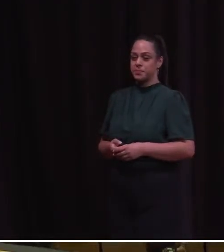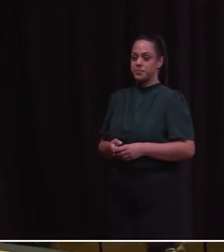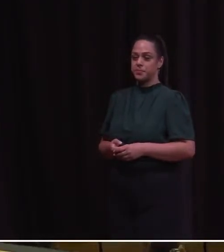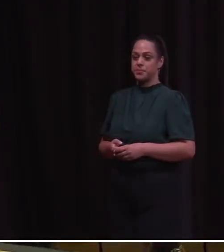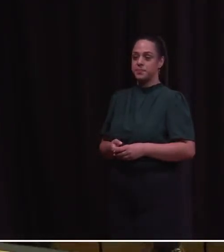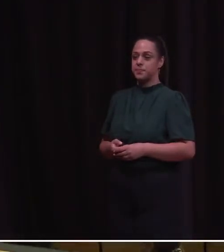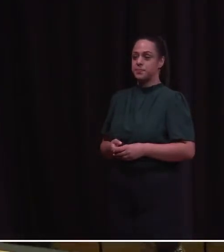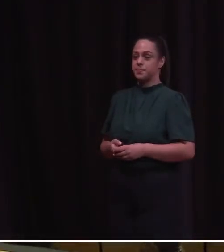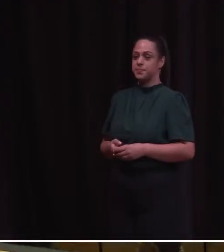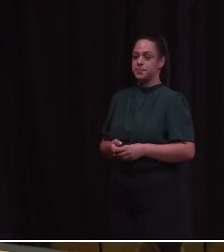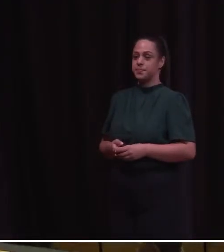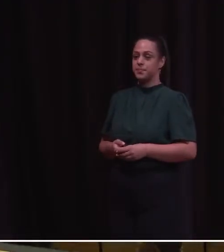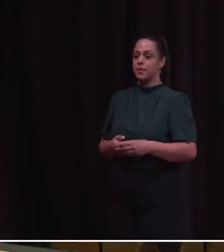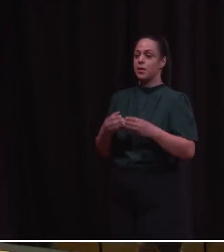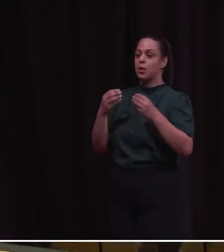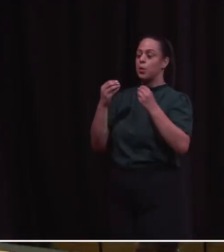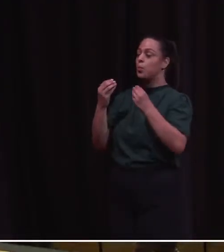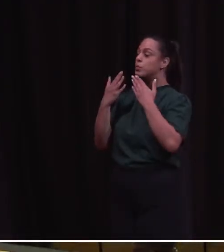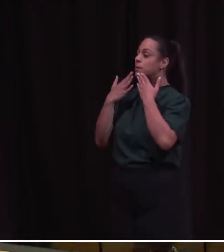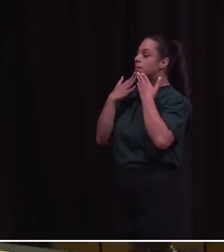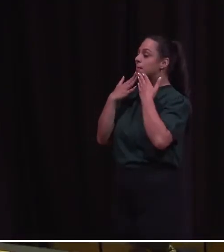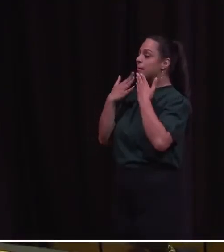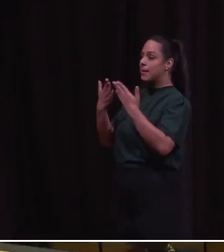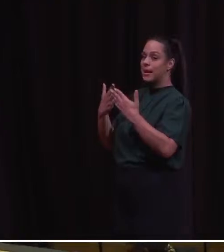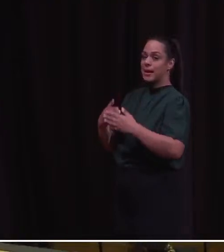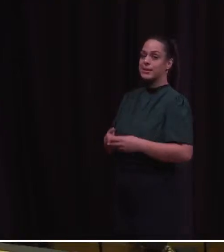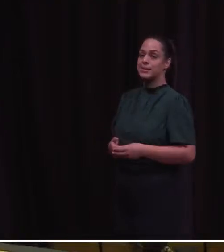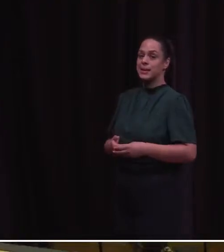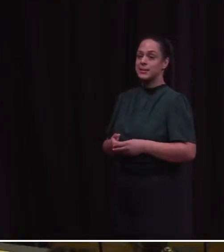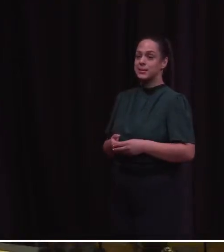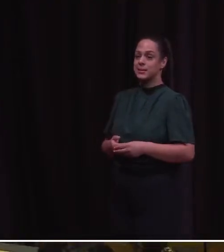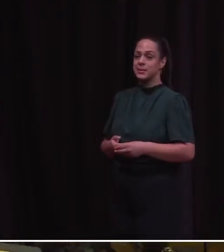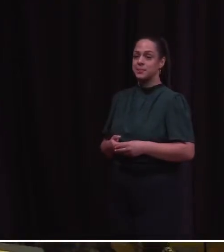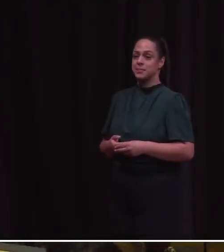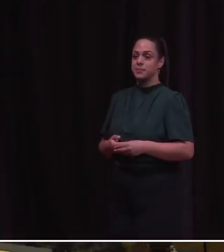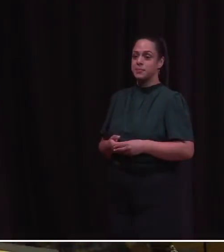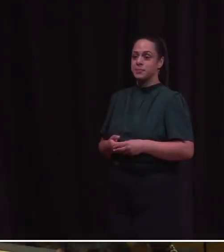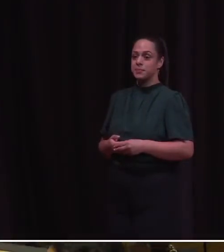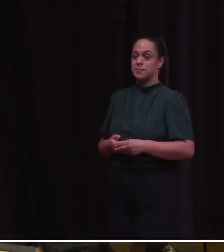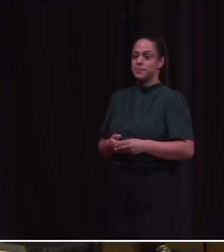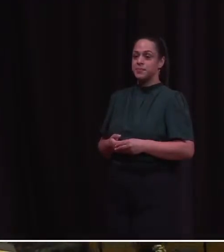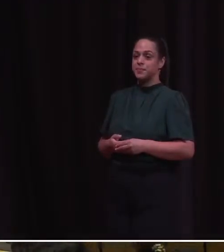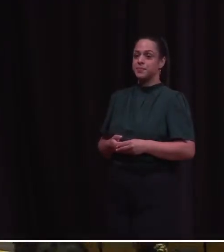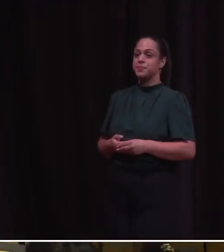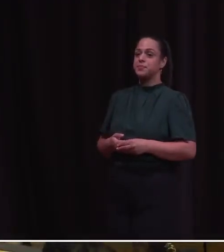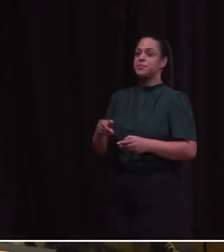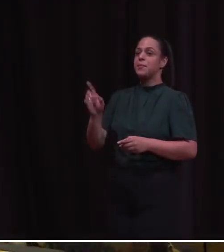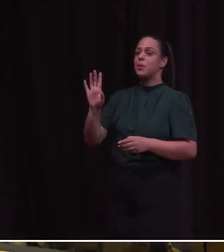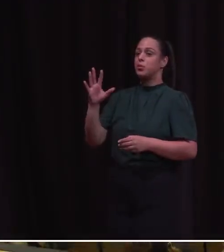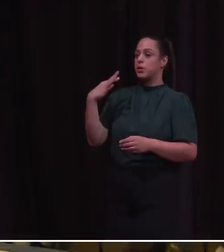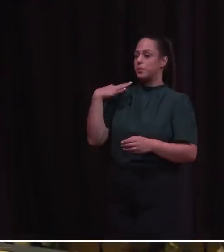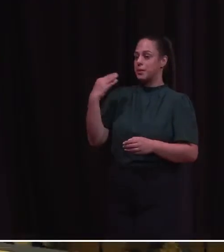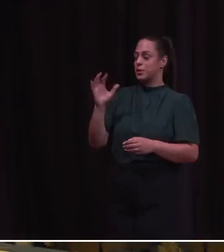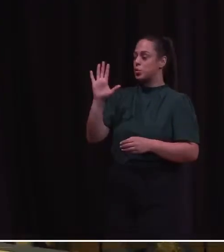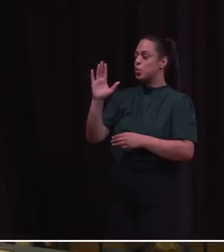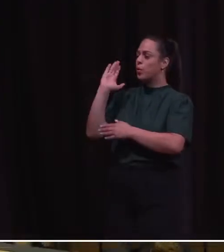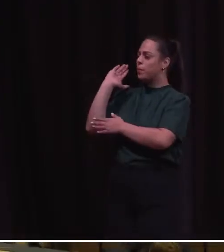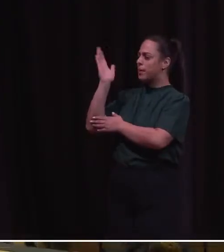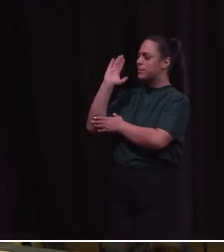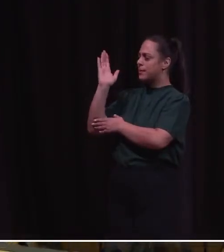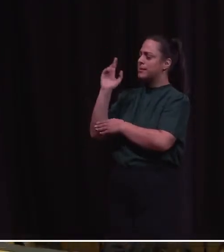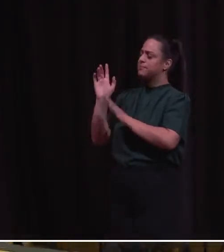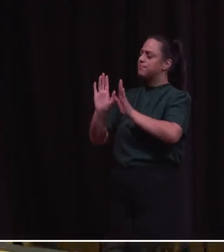Well, thank you so much for accepting our invitation, and your lecture has been amazing. I wonder,